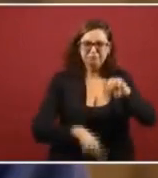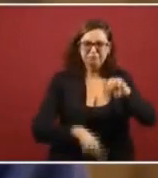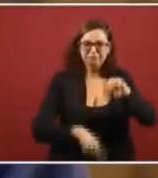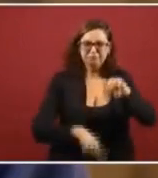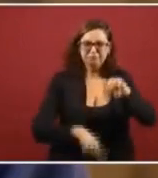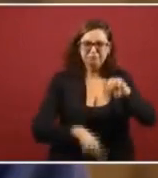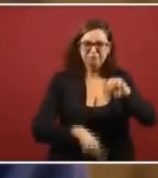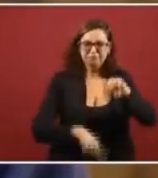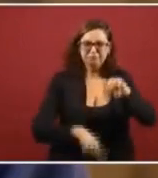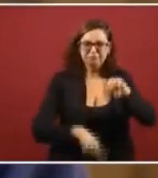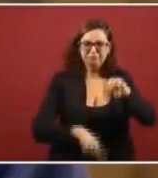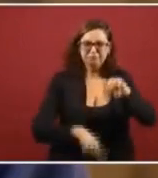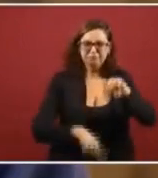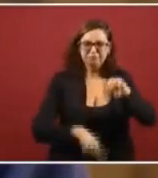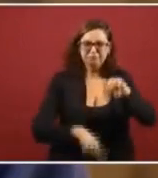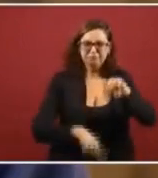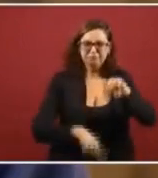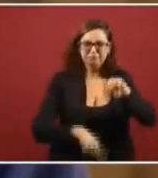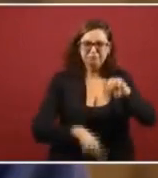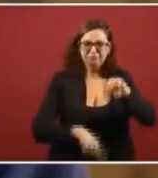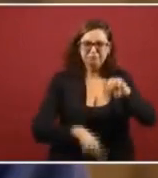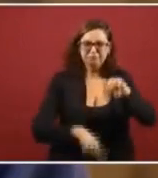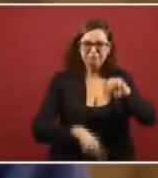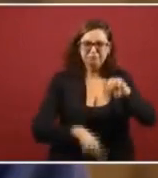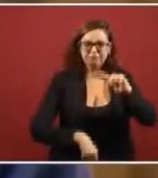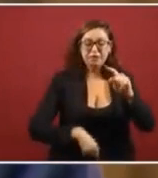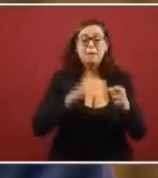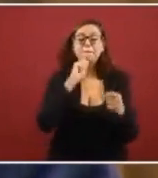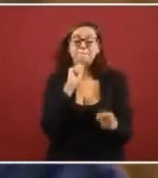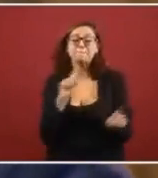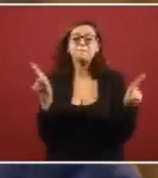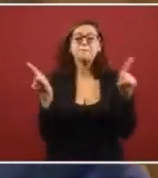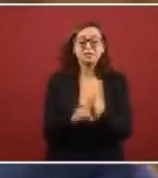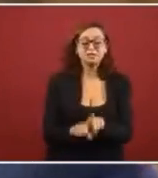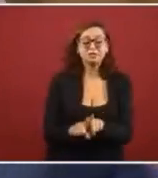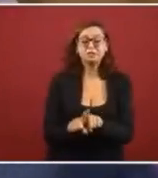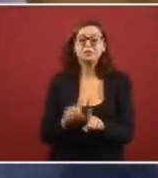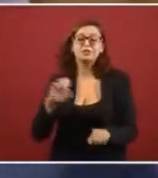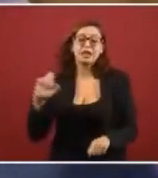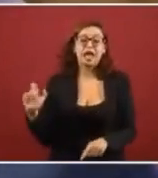we canceled the millionaire pensions to